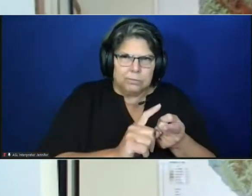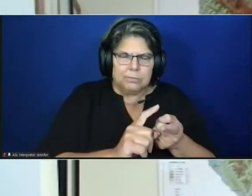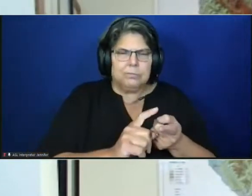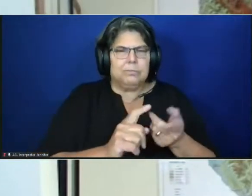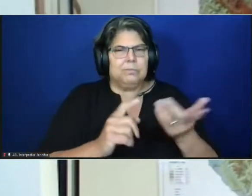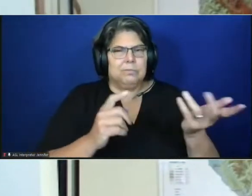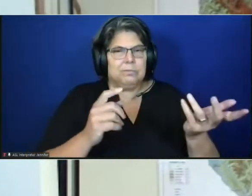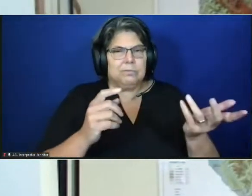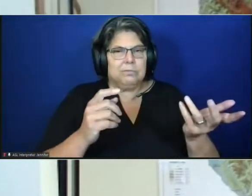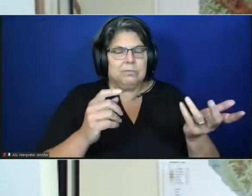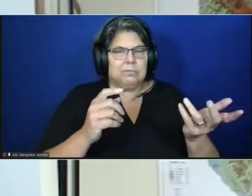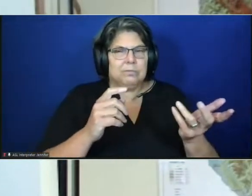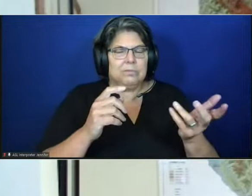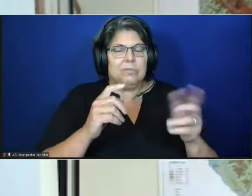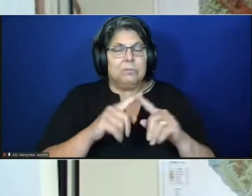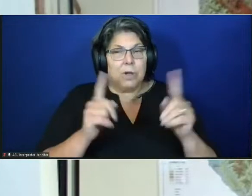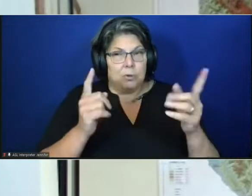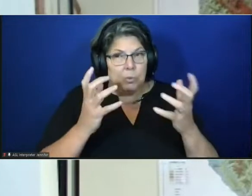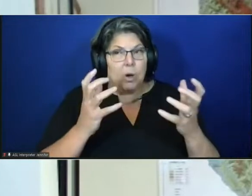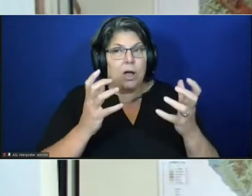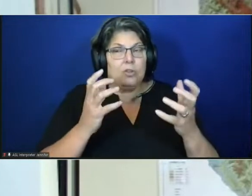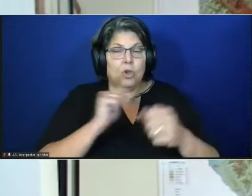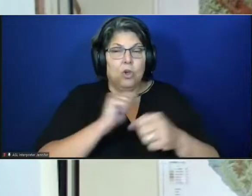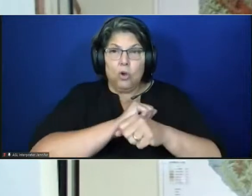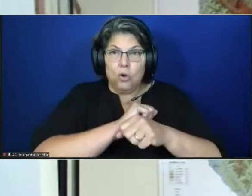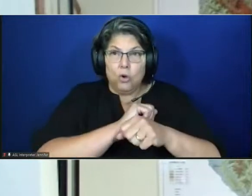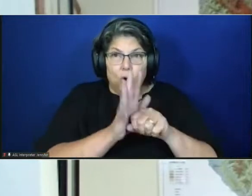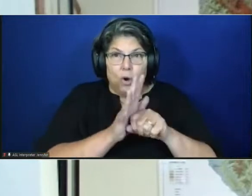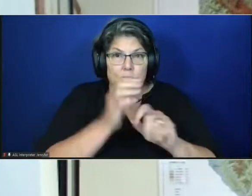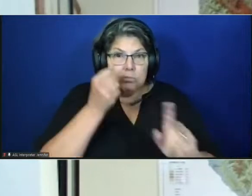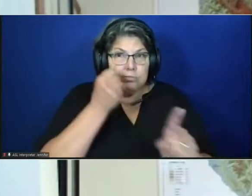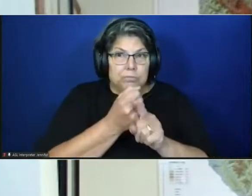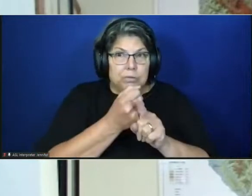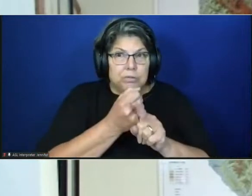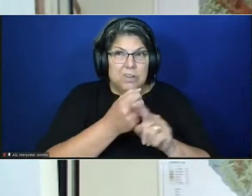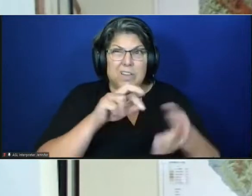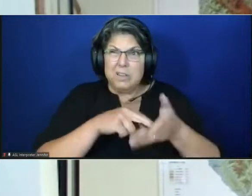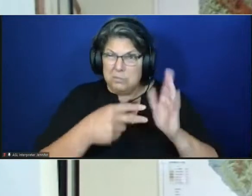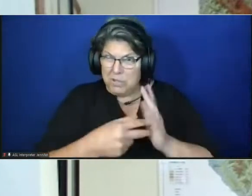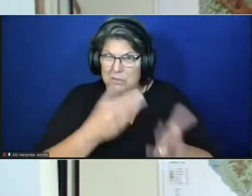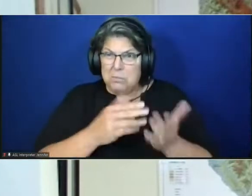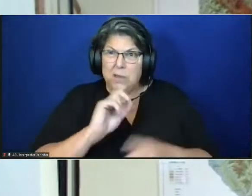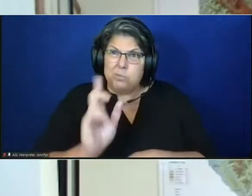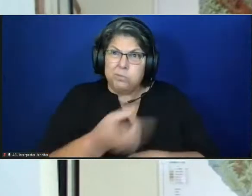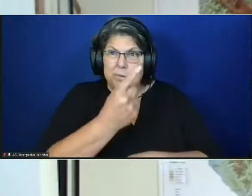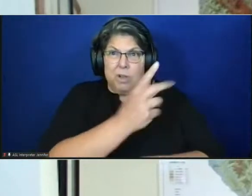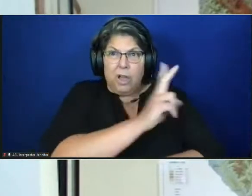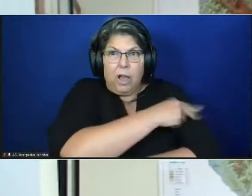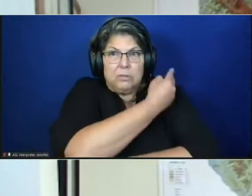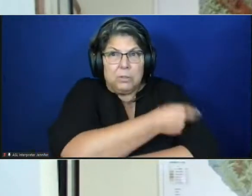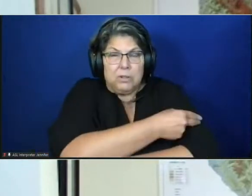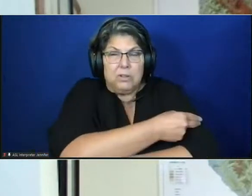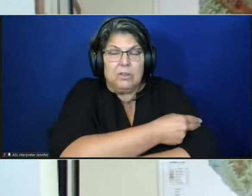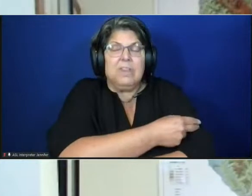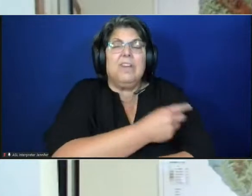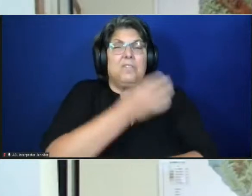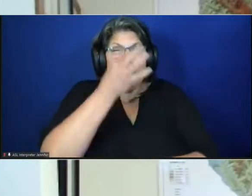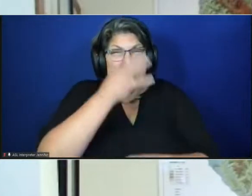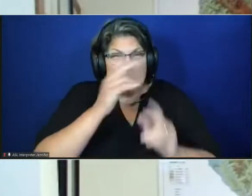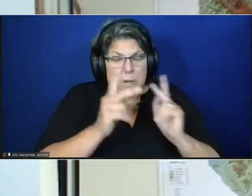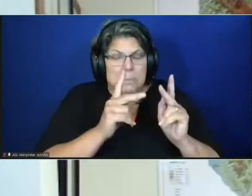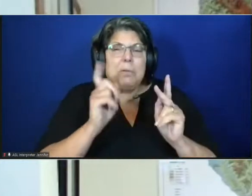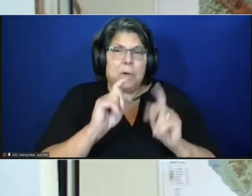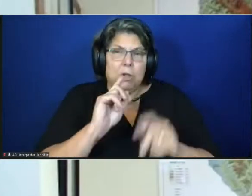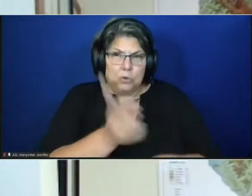a COVID illness doesn't put you in the hospital. And for those people who it does put in the hospital, there will